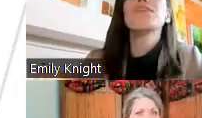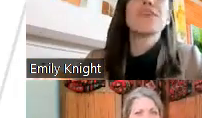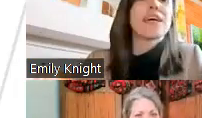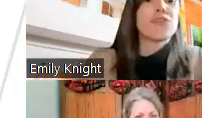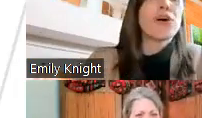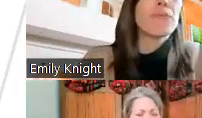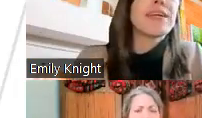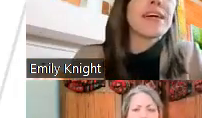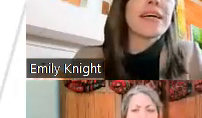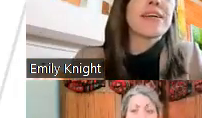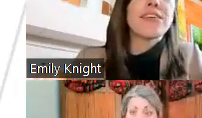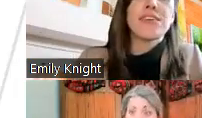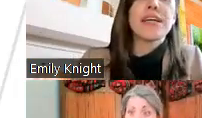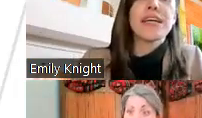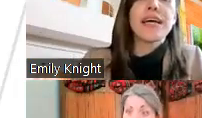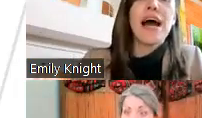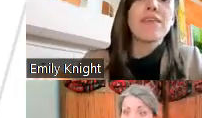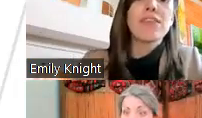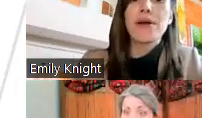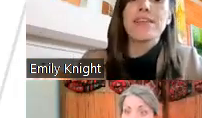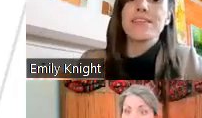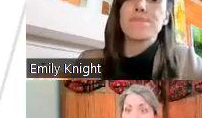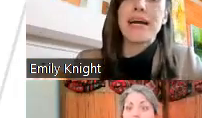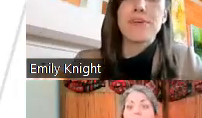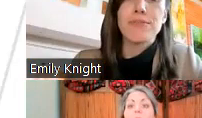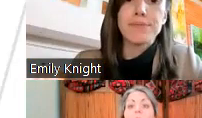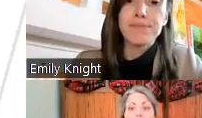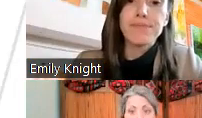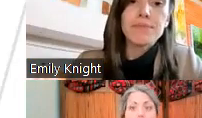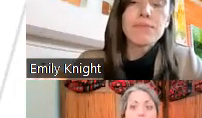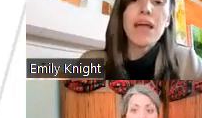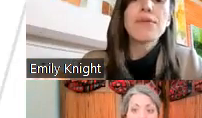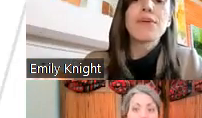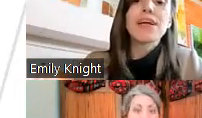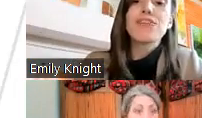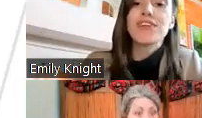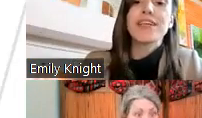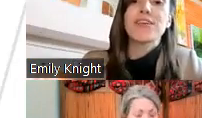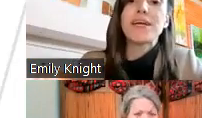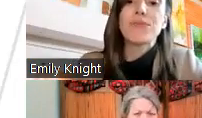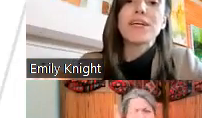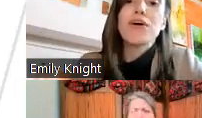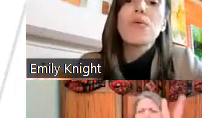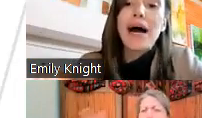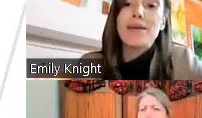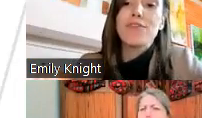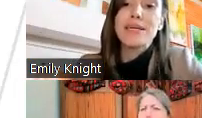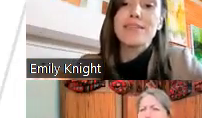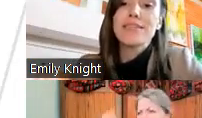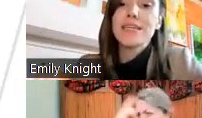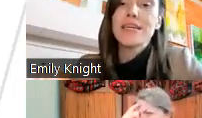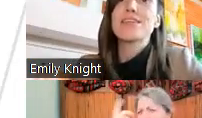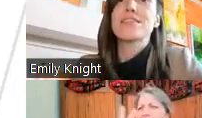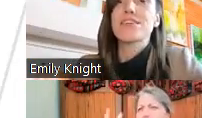And using that tool, we decided to study how the brain sees body movement. And we were interested in this because we know body